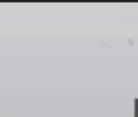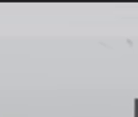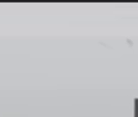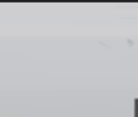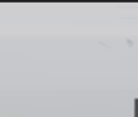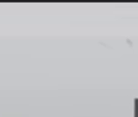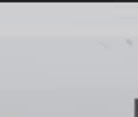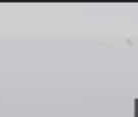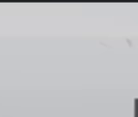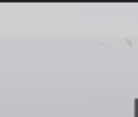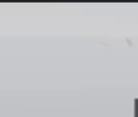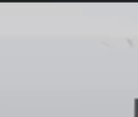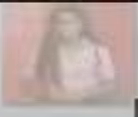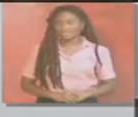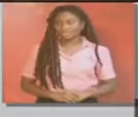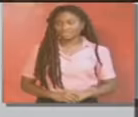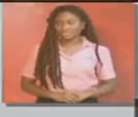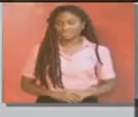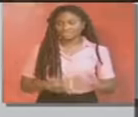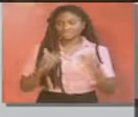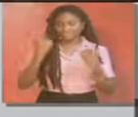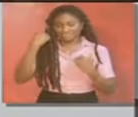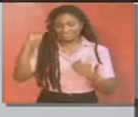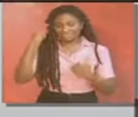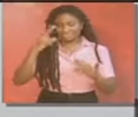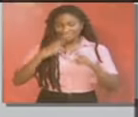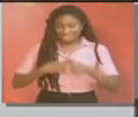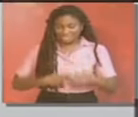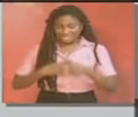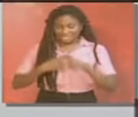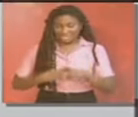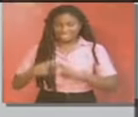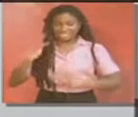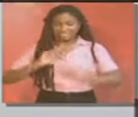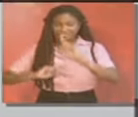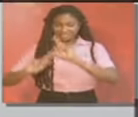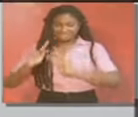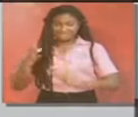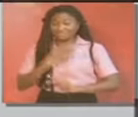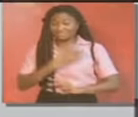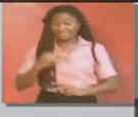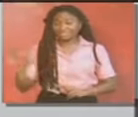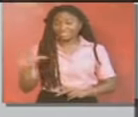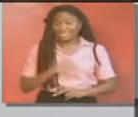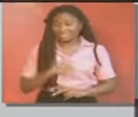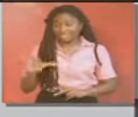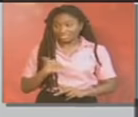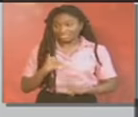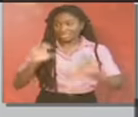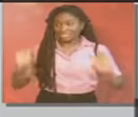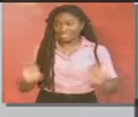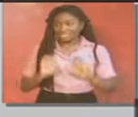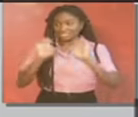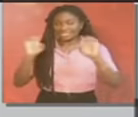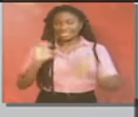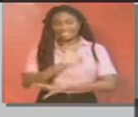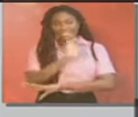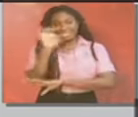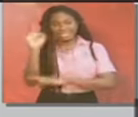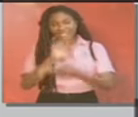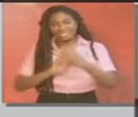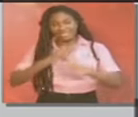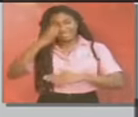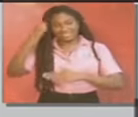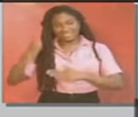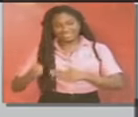Festival, that's HOLI, for our Hindu brothers and sisters. And of course, going into the Easter weekend, we're in the